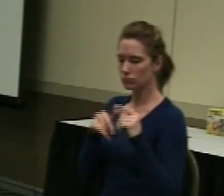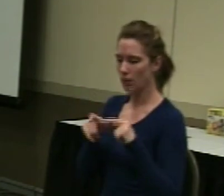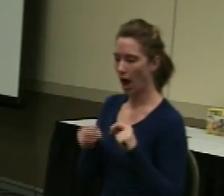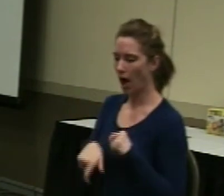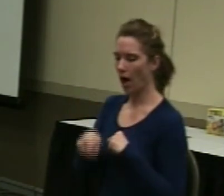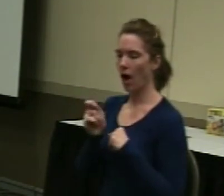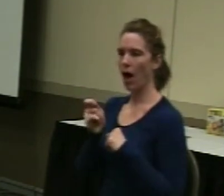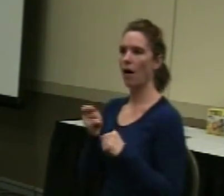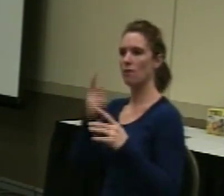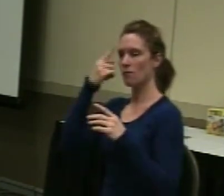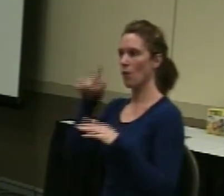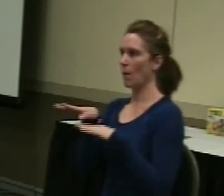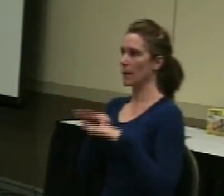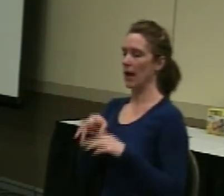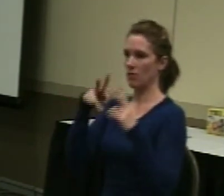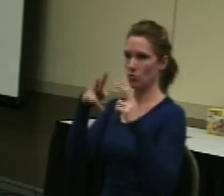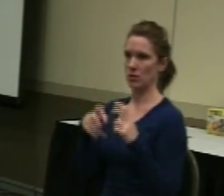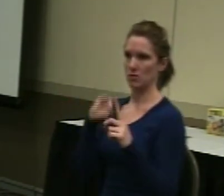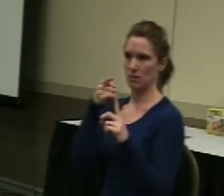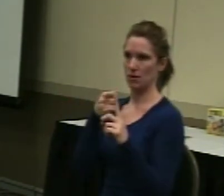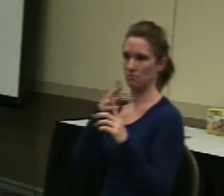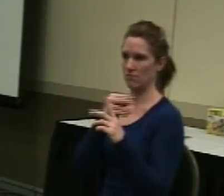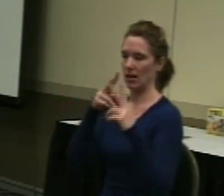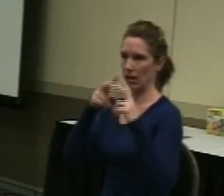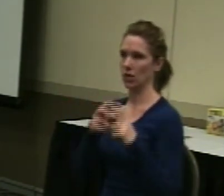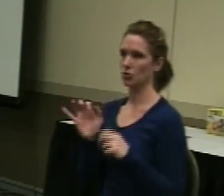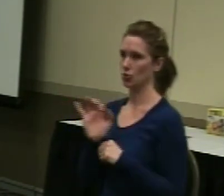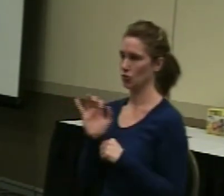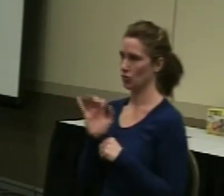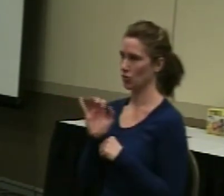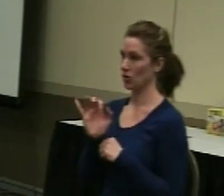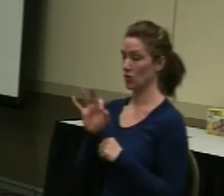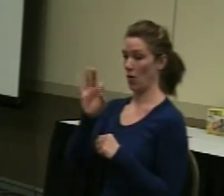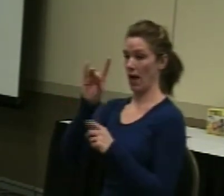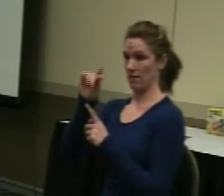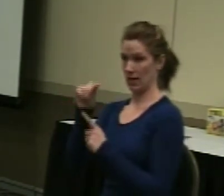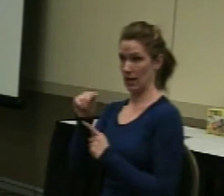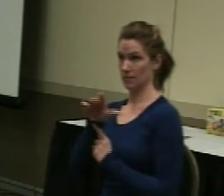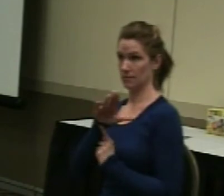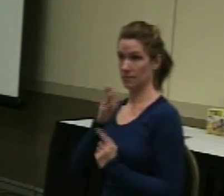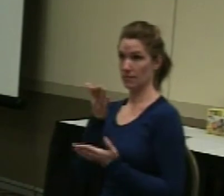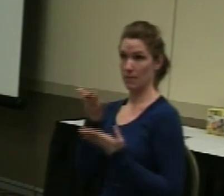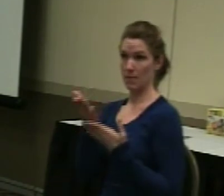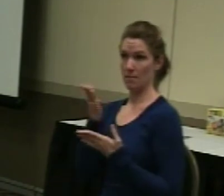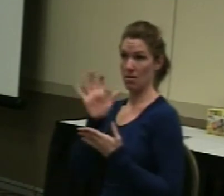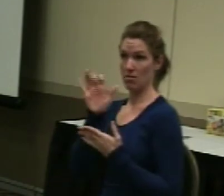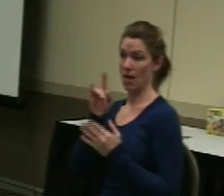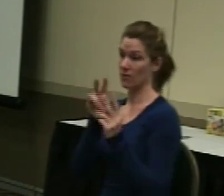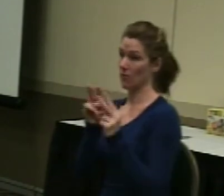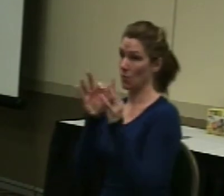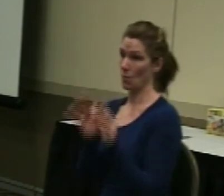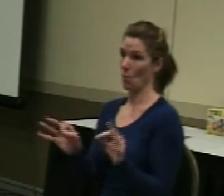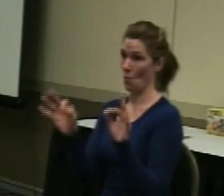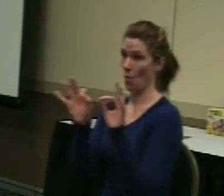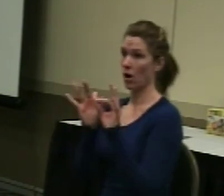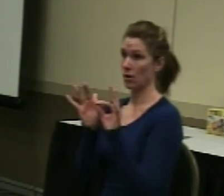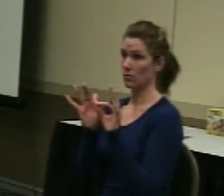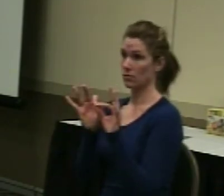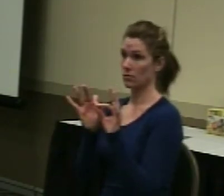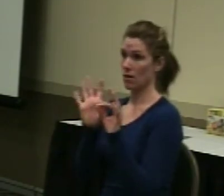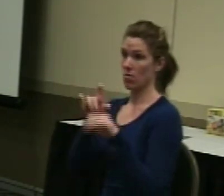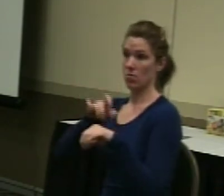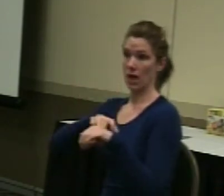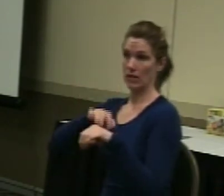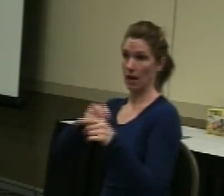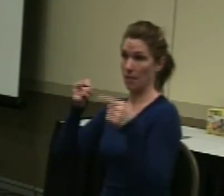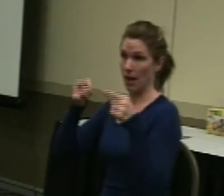behavior assessment and analysis. So indeed, FBAs might indeed be essential when that time comes